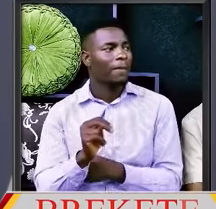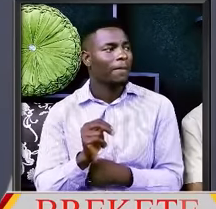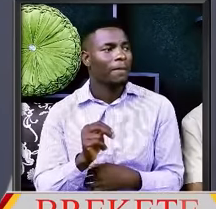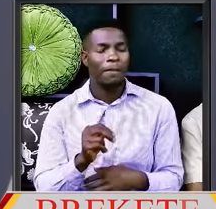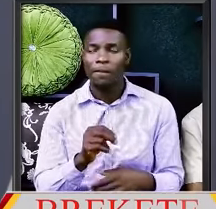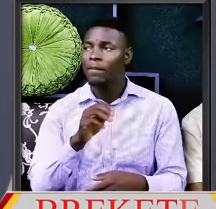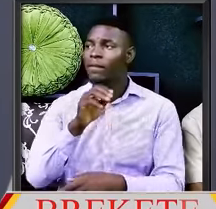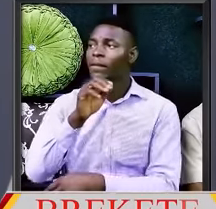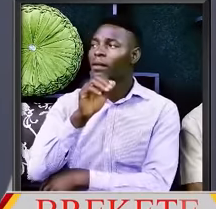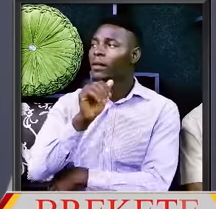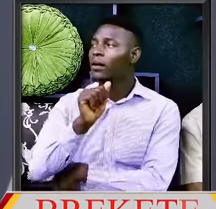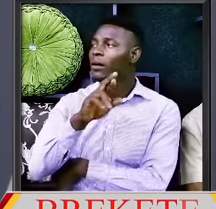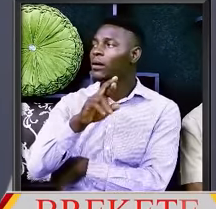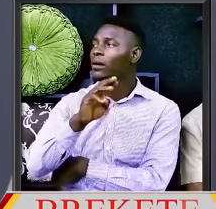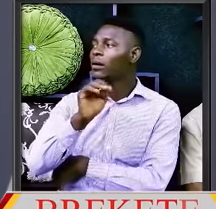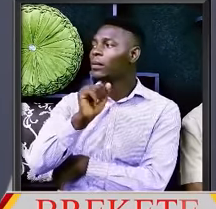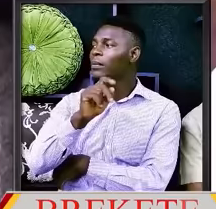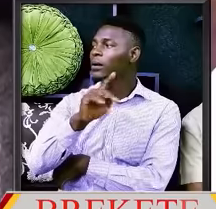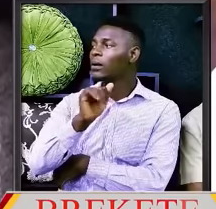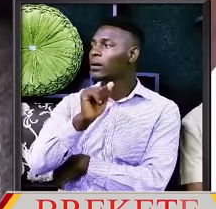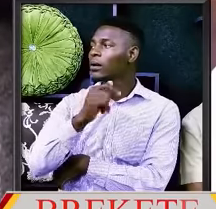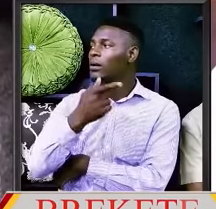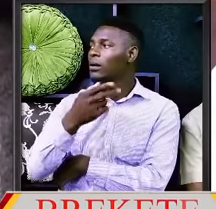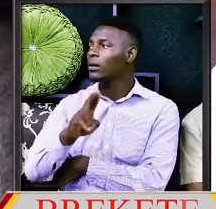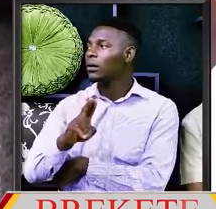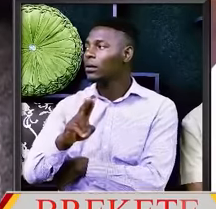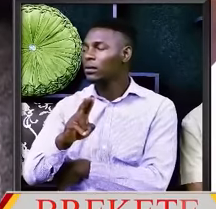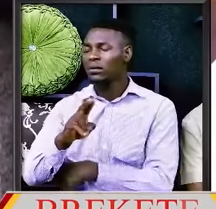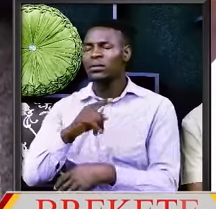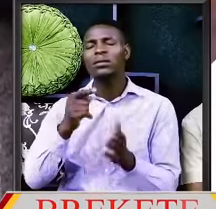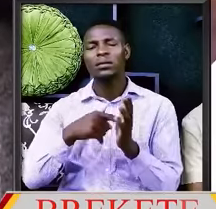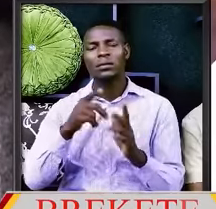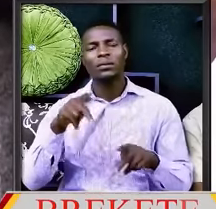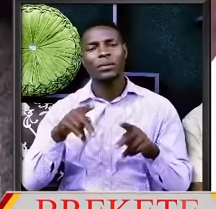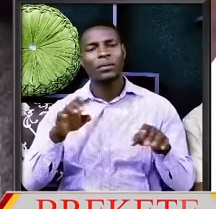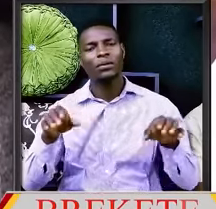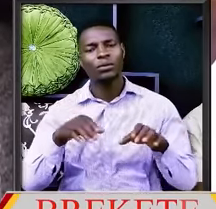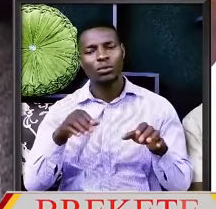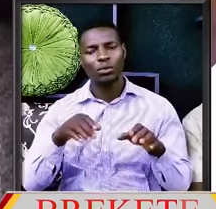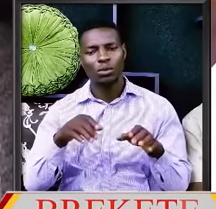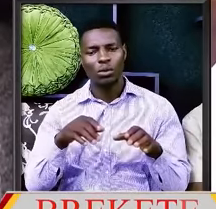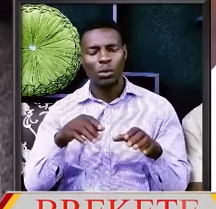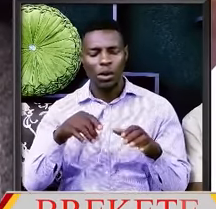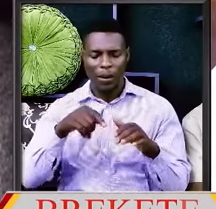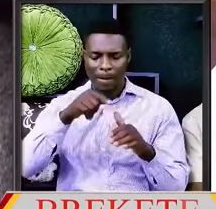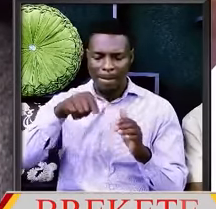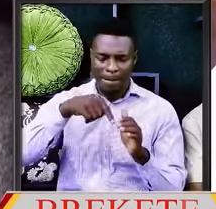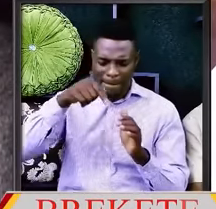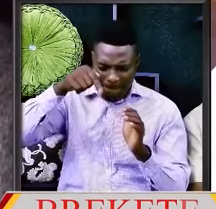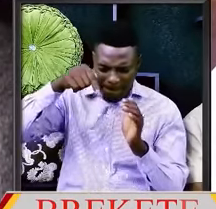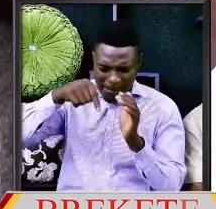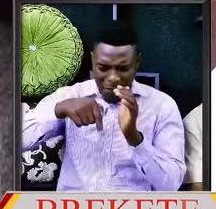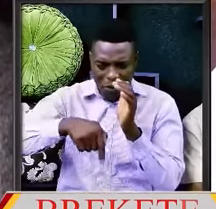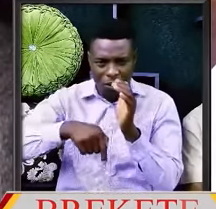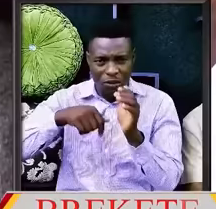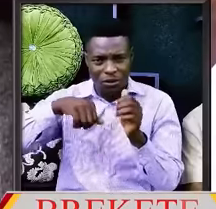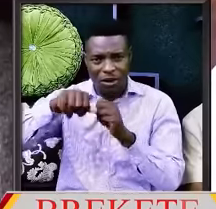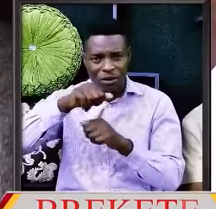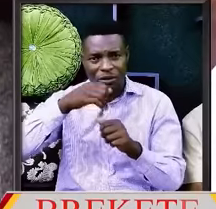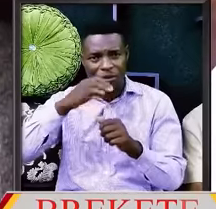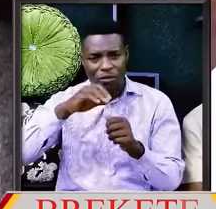Yes, sir. My ordinary president. These people, where they do borehole, where you bring that last time, the association